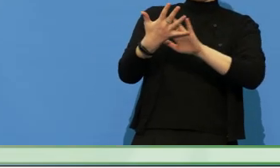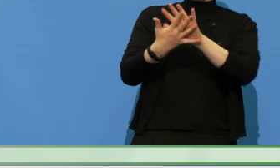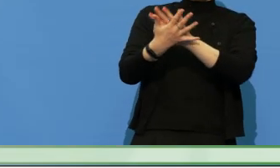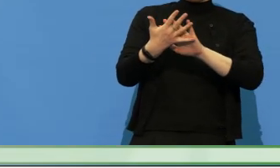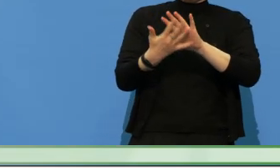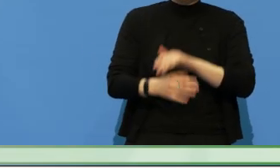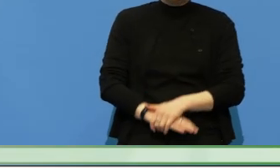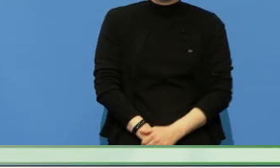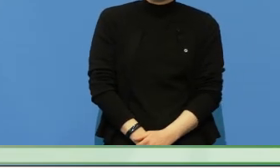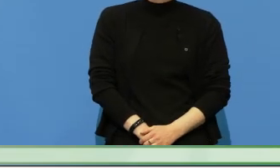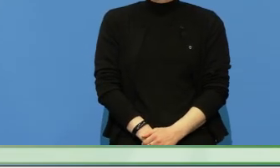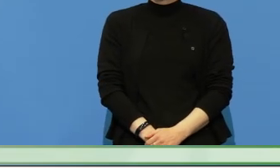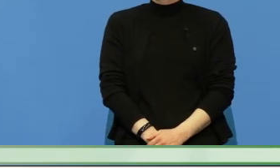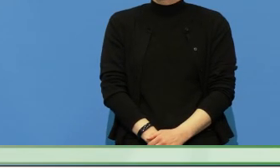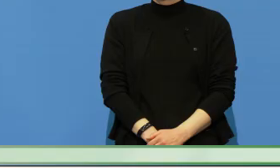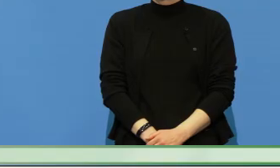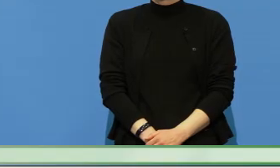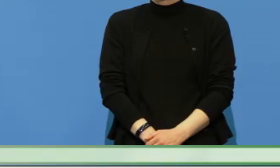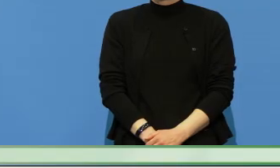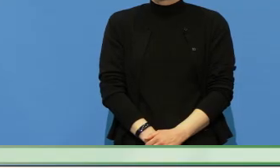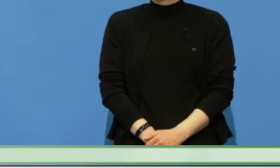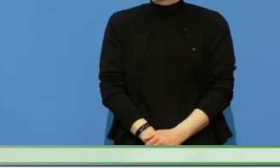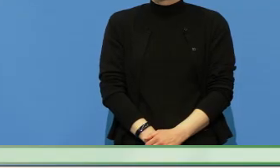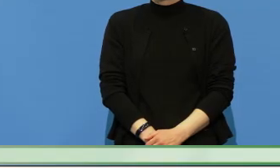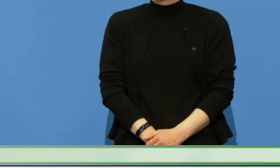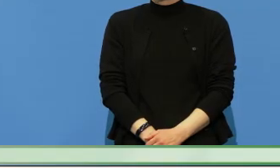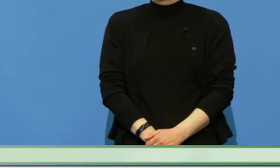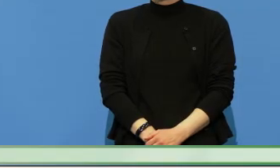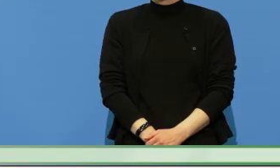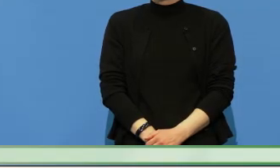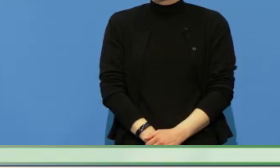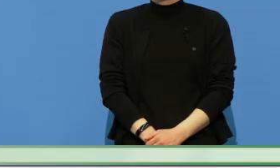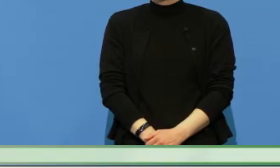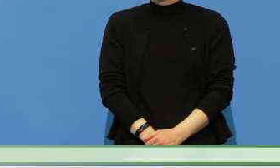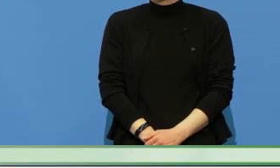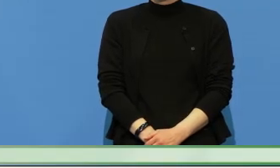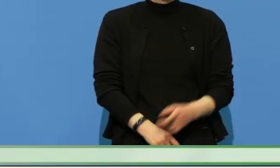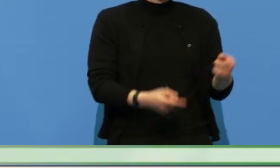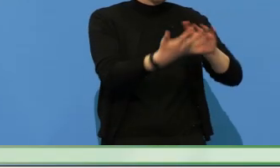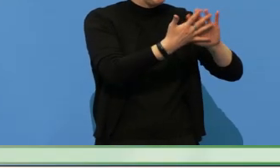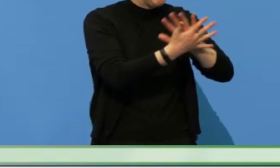them. So the switch was our solution at the very beginning. So we give